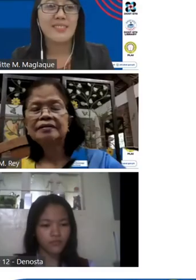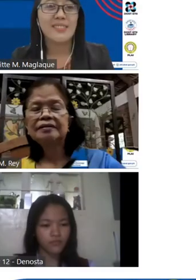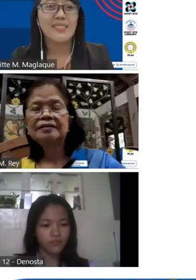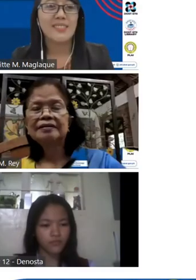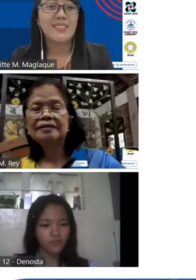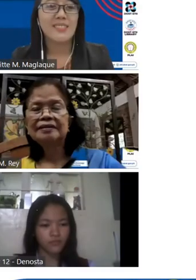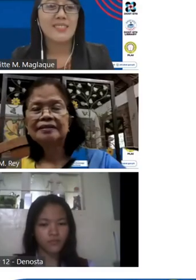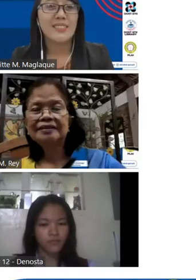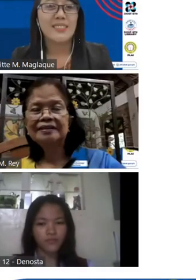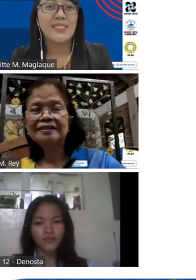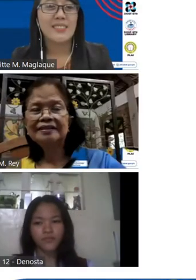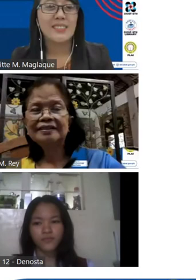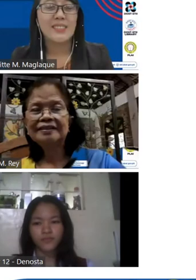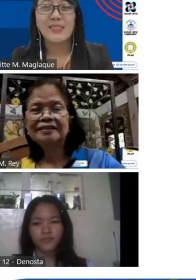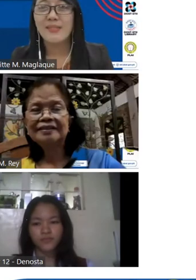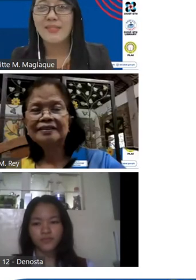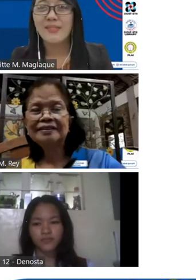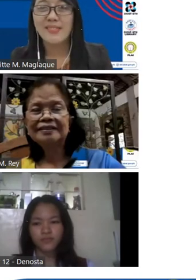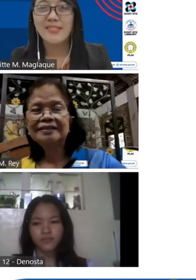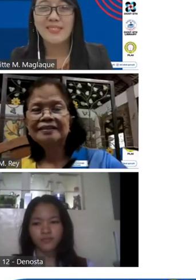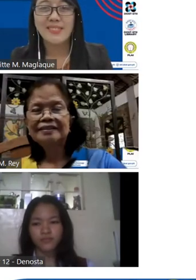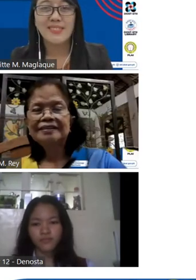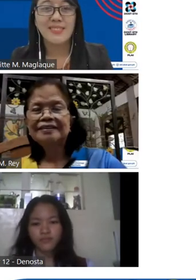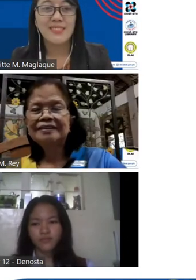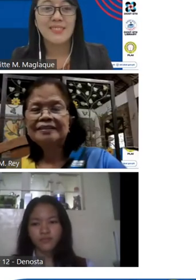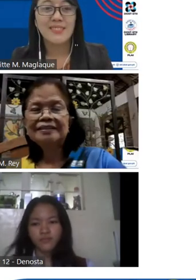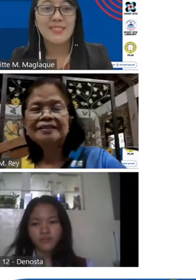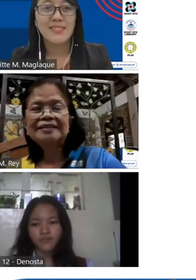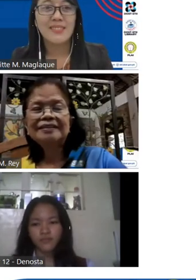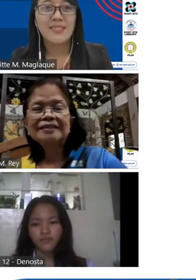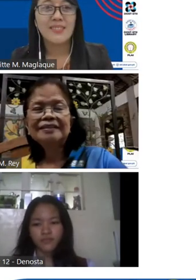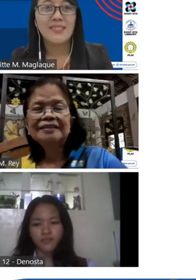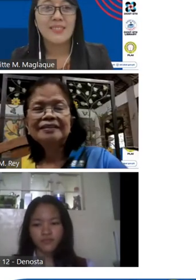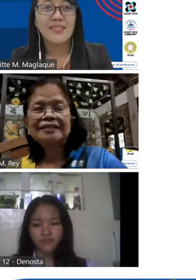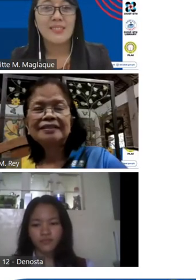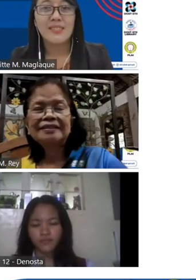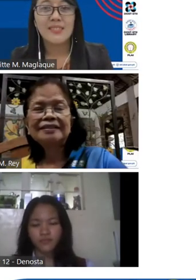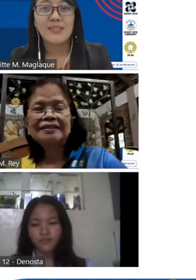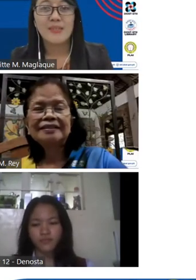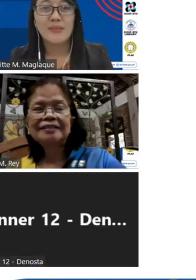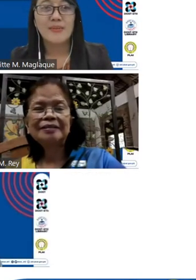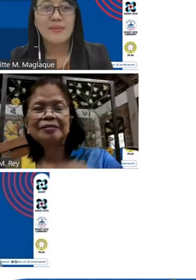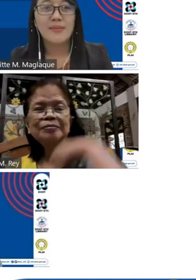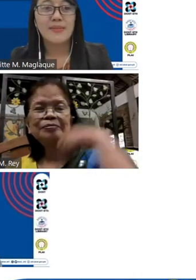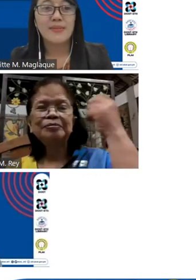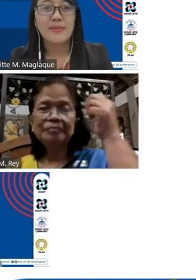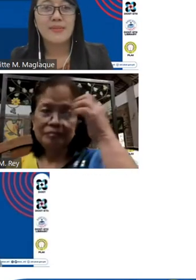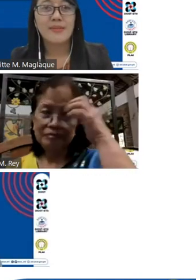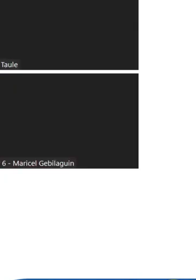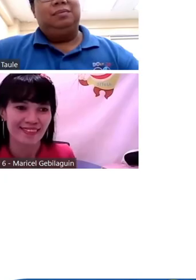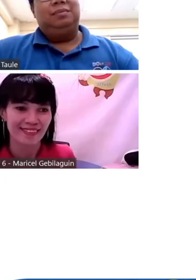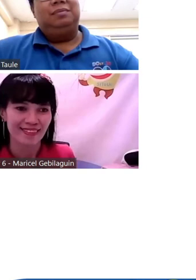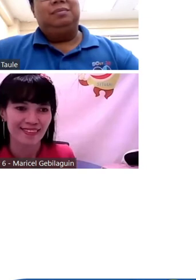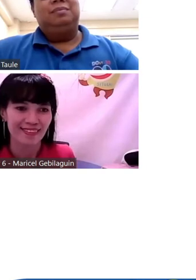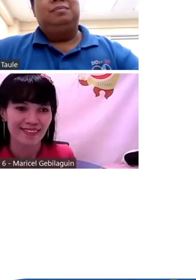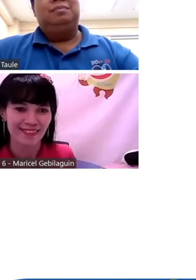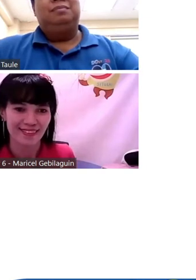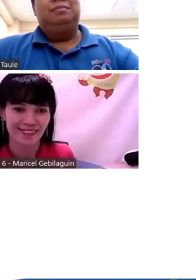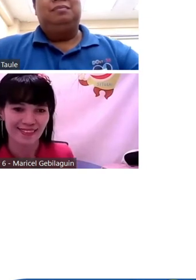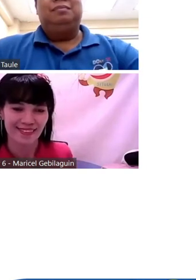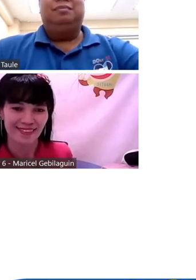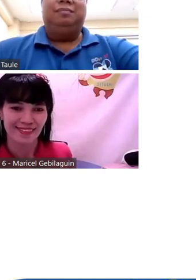Ayan, maraming salamat po, tech team. Maraming salamat po sa ating mga winners. At once again,